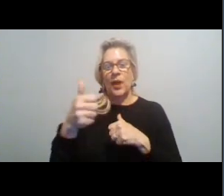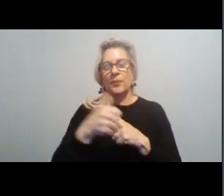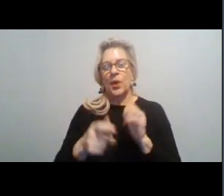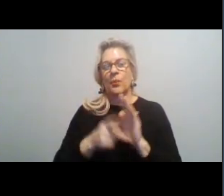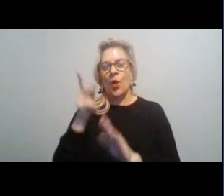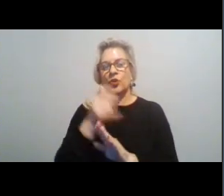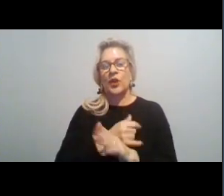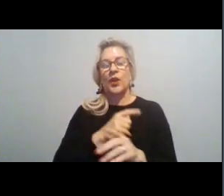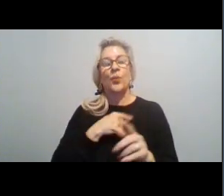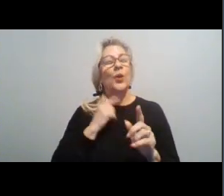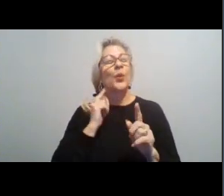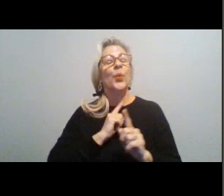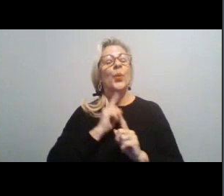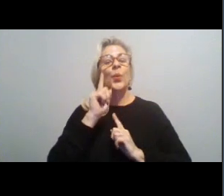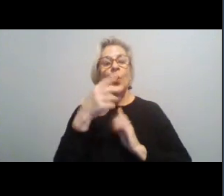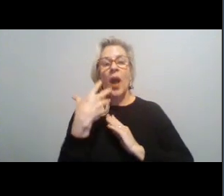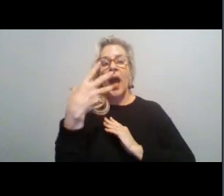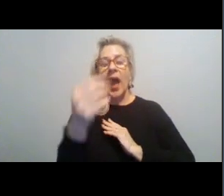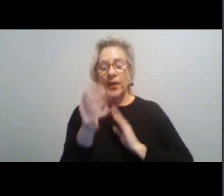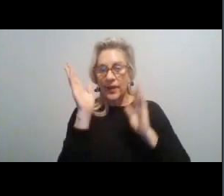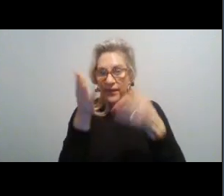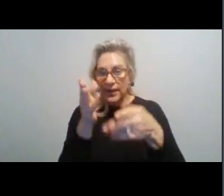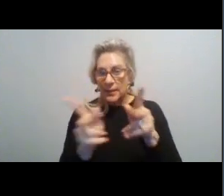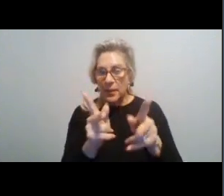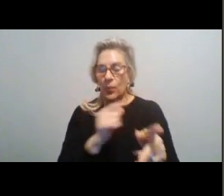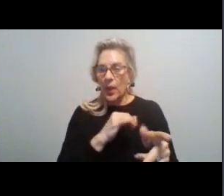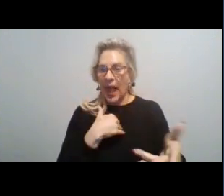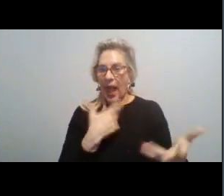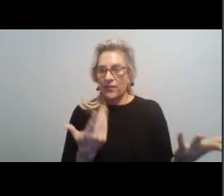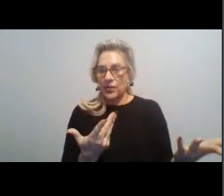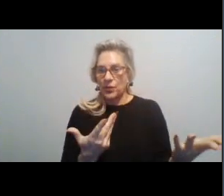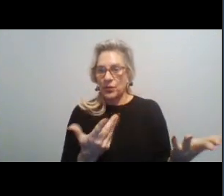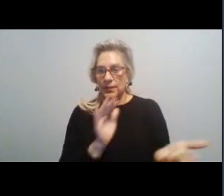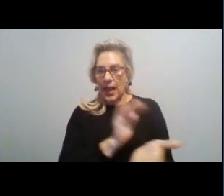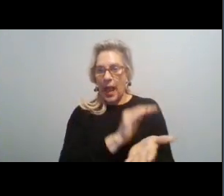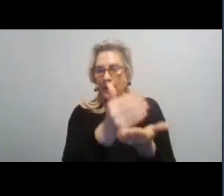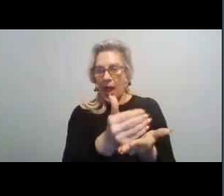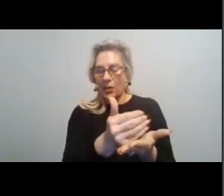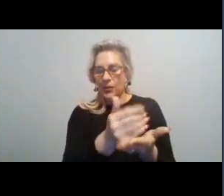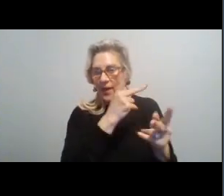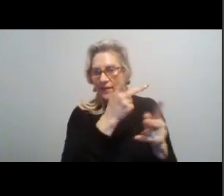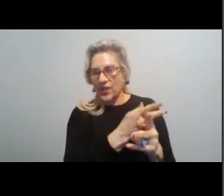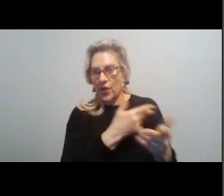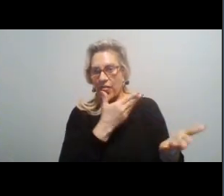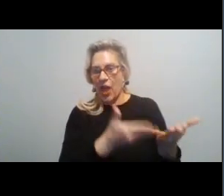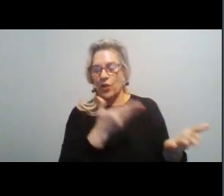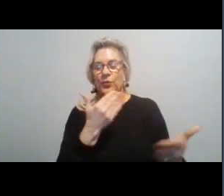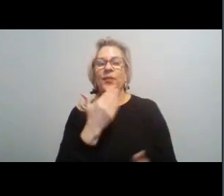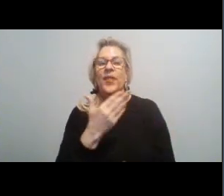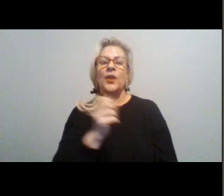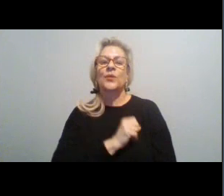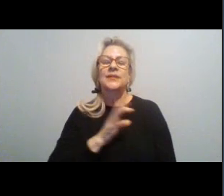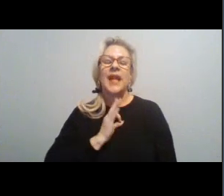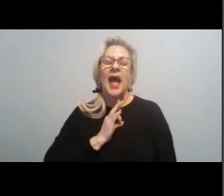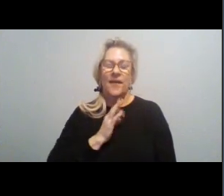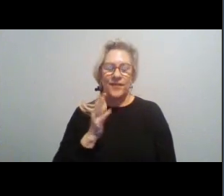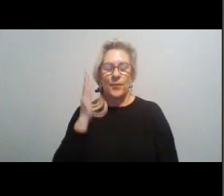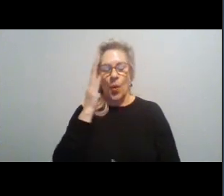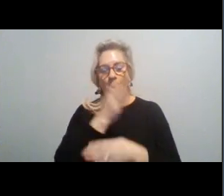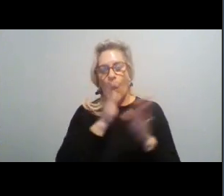go out to convince people to give us that money, that we have those dollar figures to put to it. So thank you for staff for being open to that